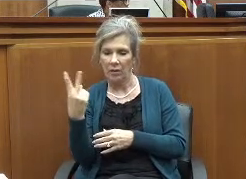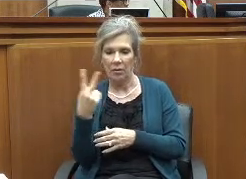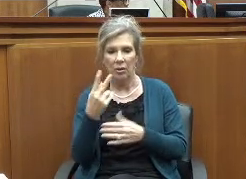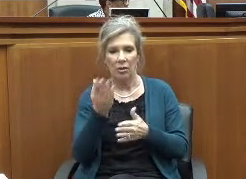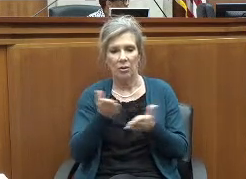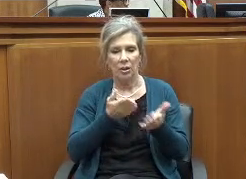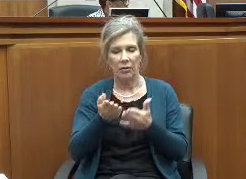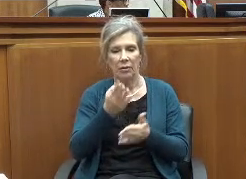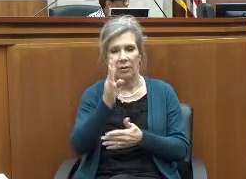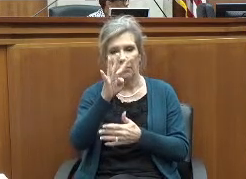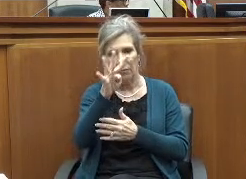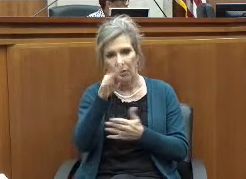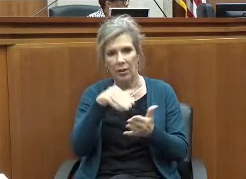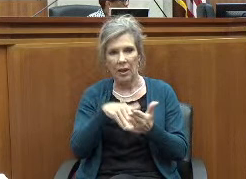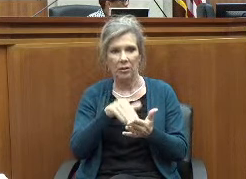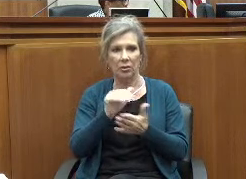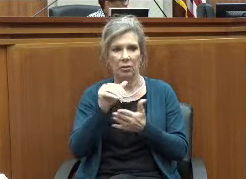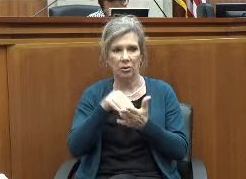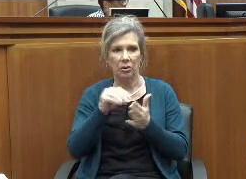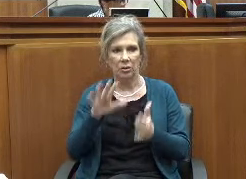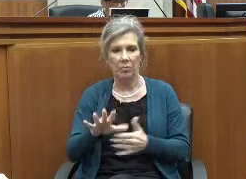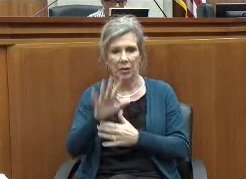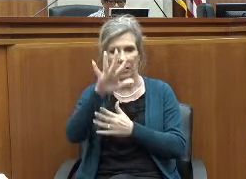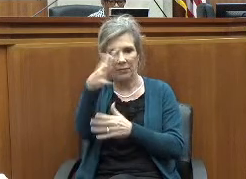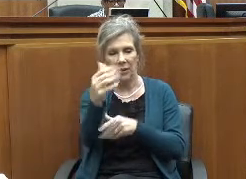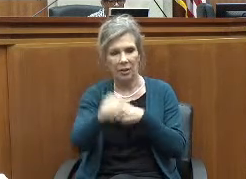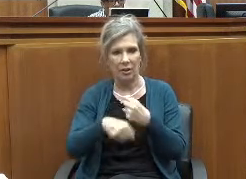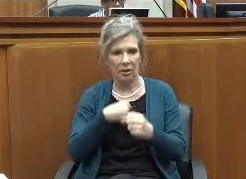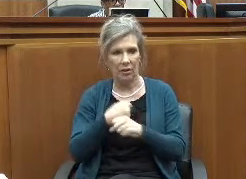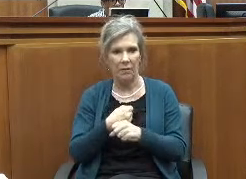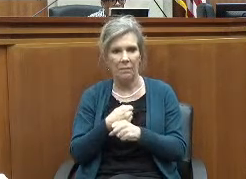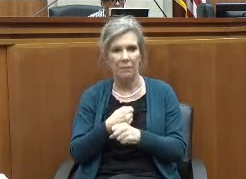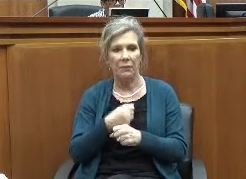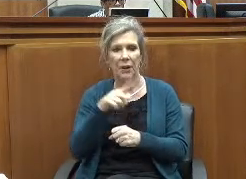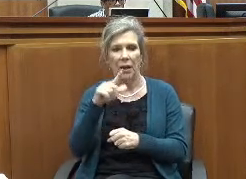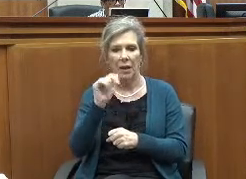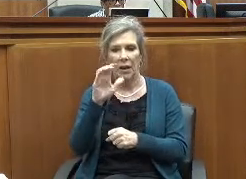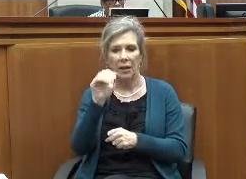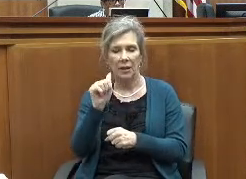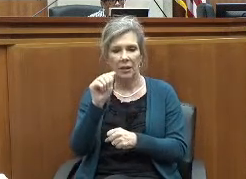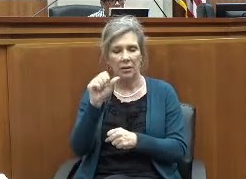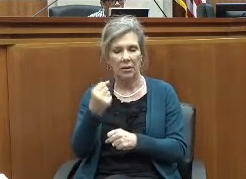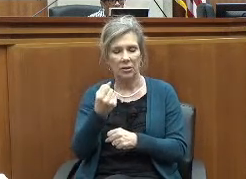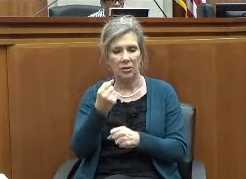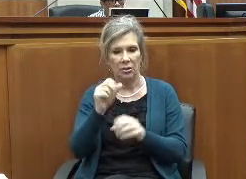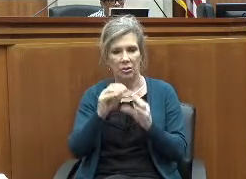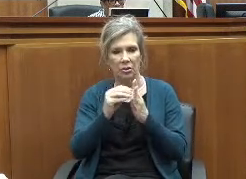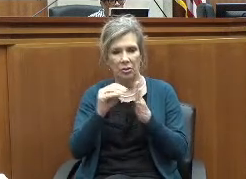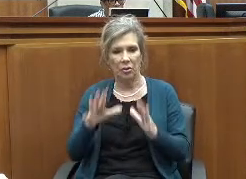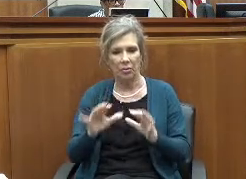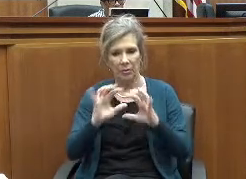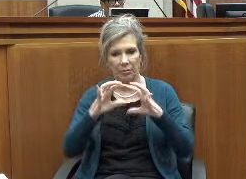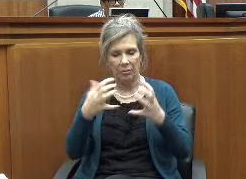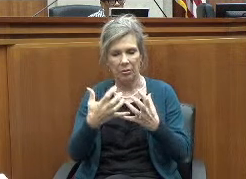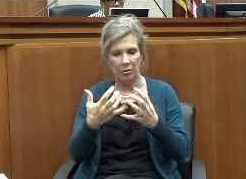by year 5. LACA's target student population is reflective of Louisiana's diverse student